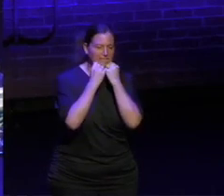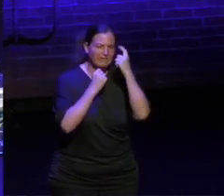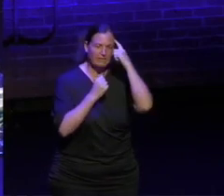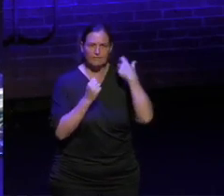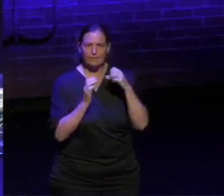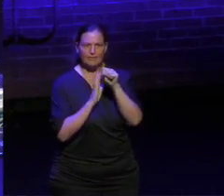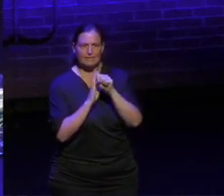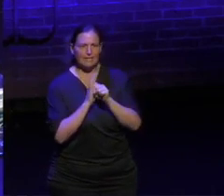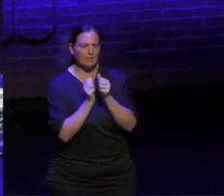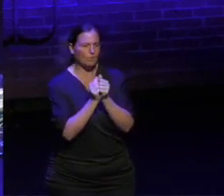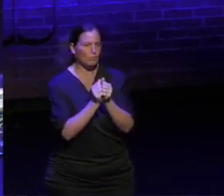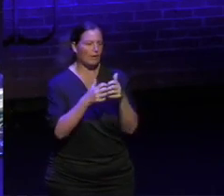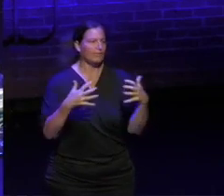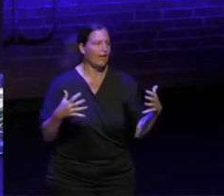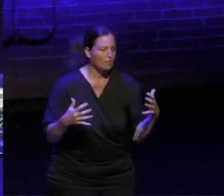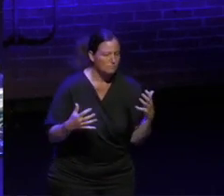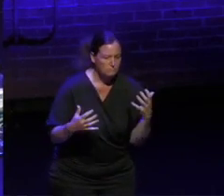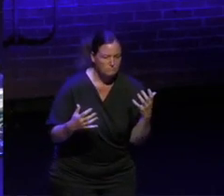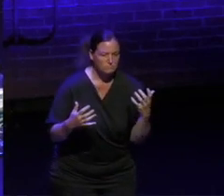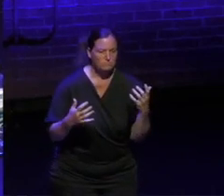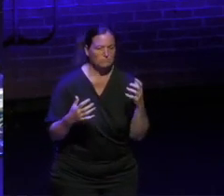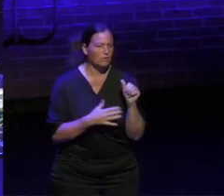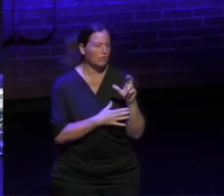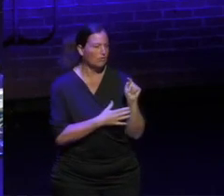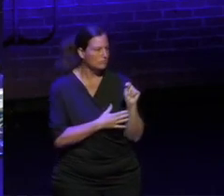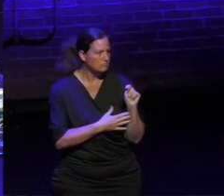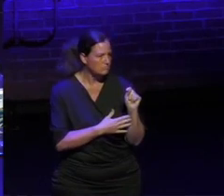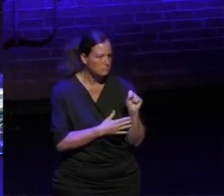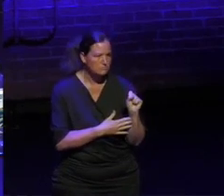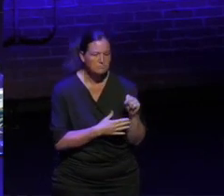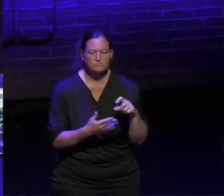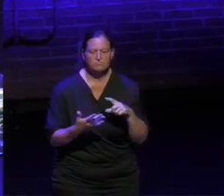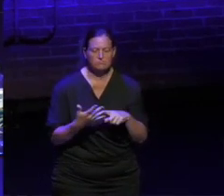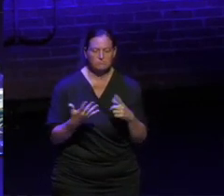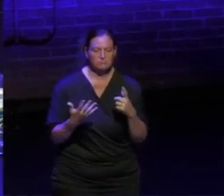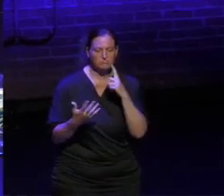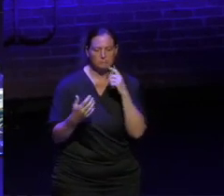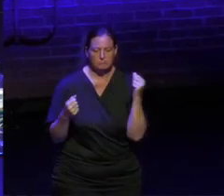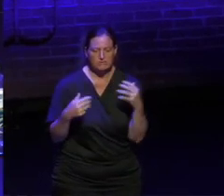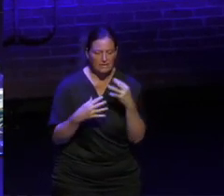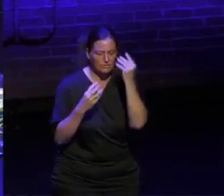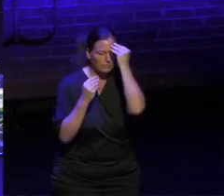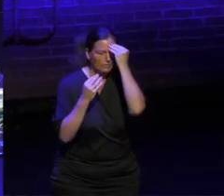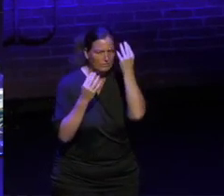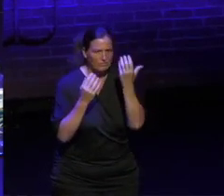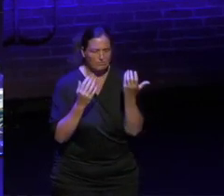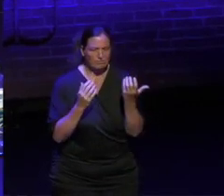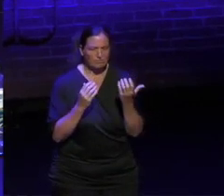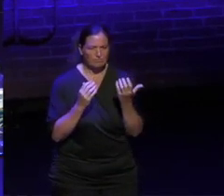without its institutions. It's just almost scary to think of